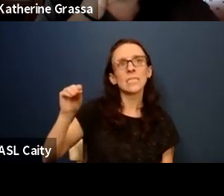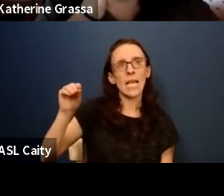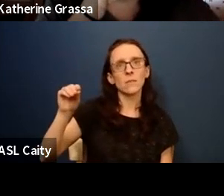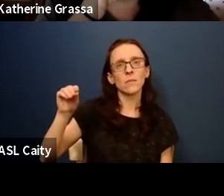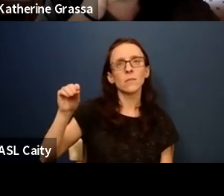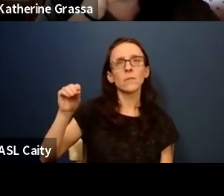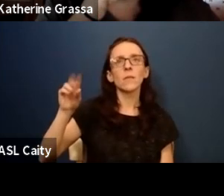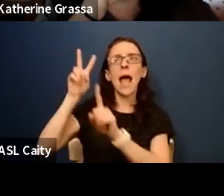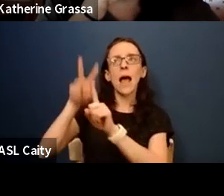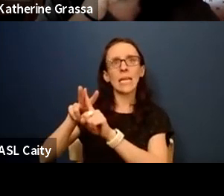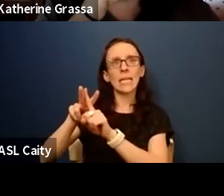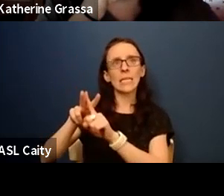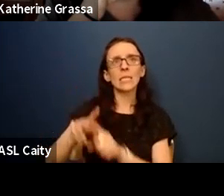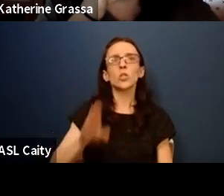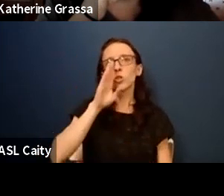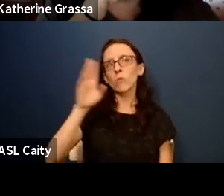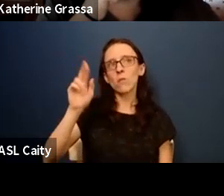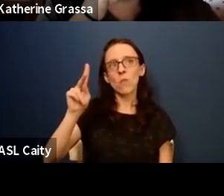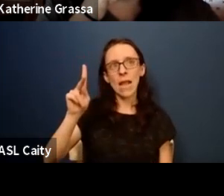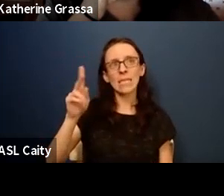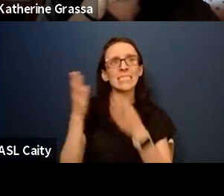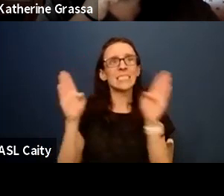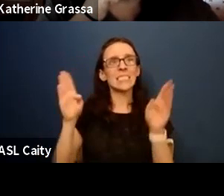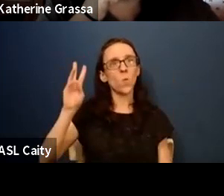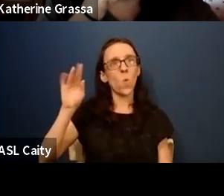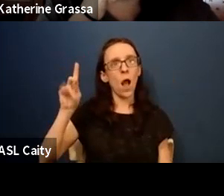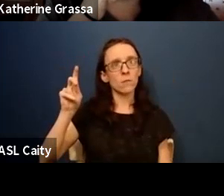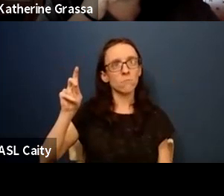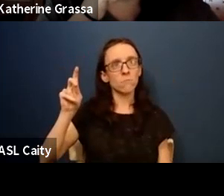allocated straight rank citywide,